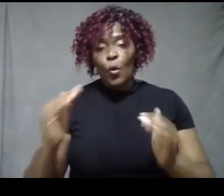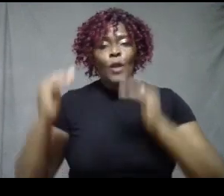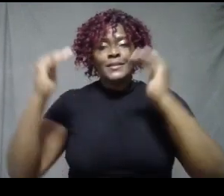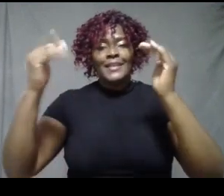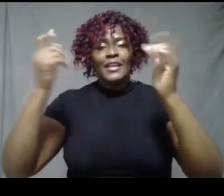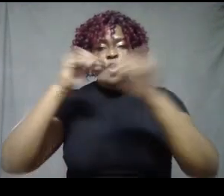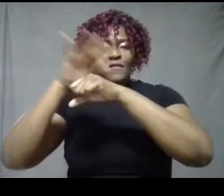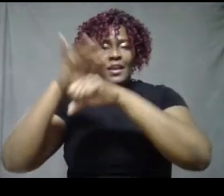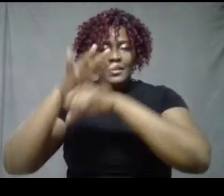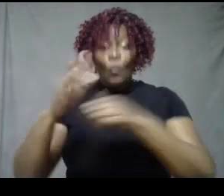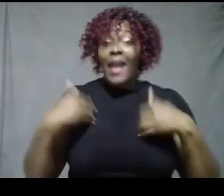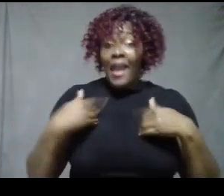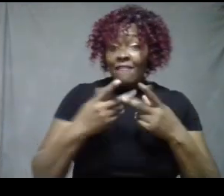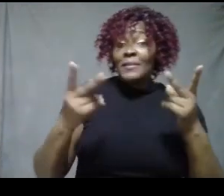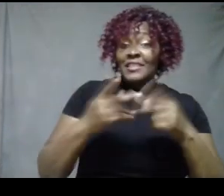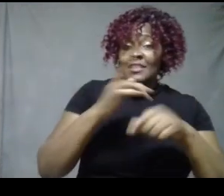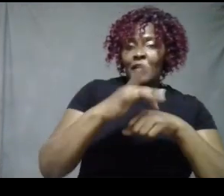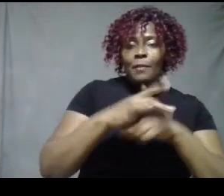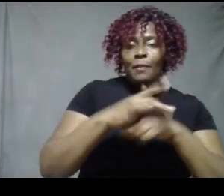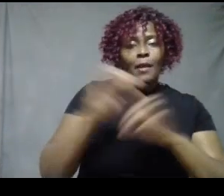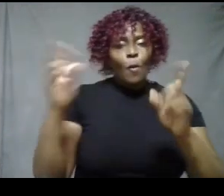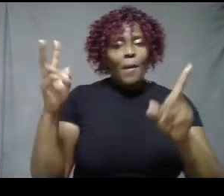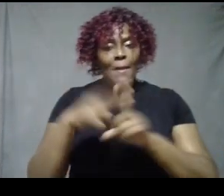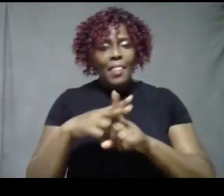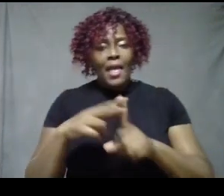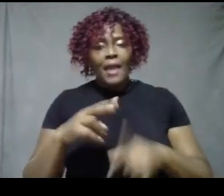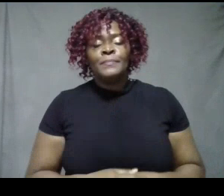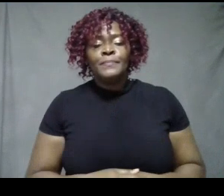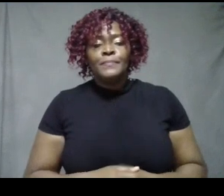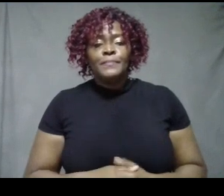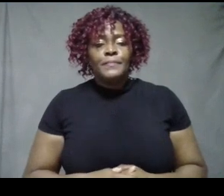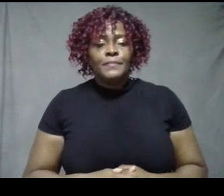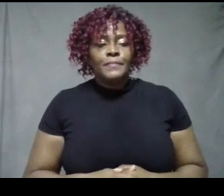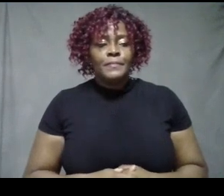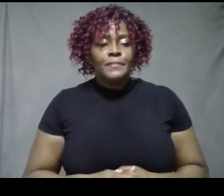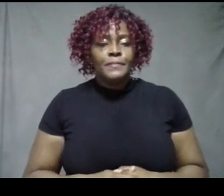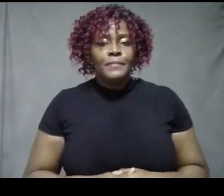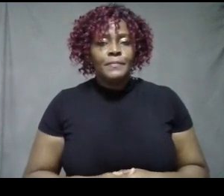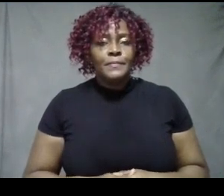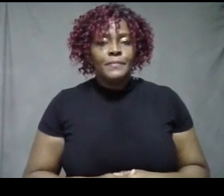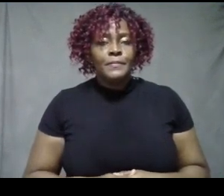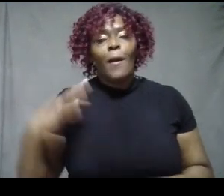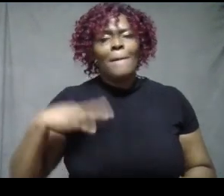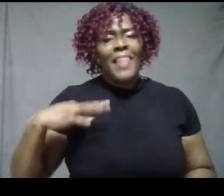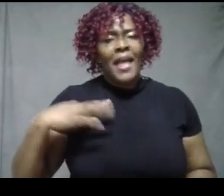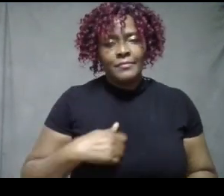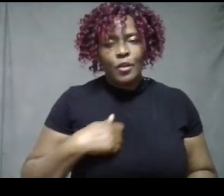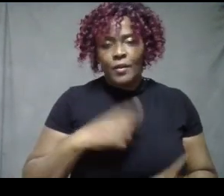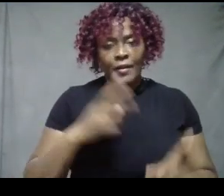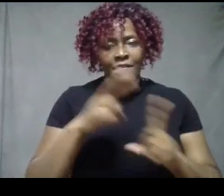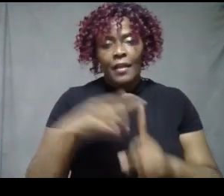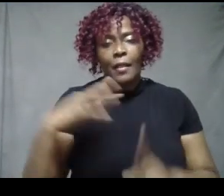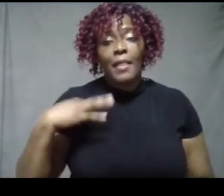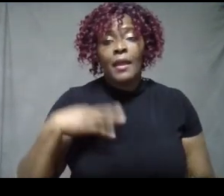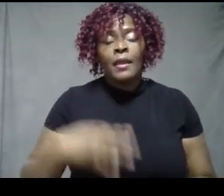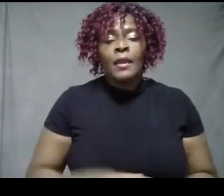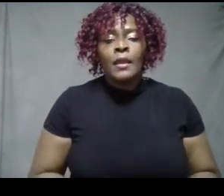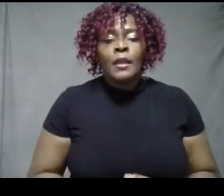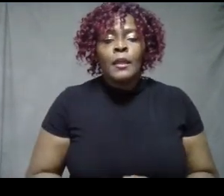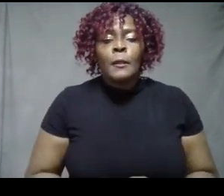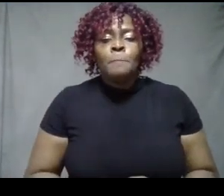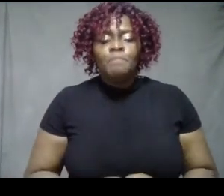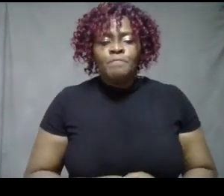available in both of those advisory boards. Commissioner Turkin? Yeah, I just got a message from a constituent about the Planning